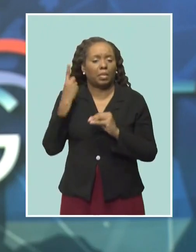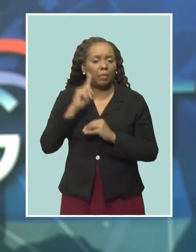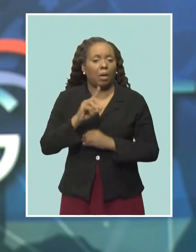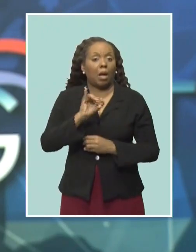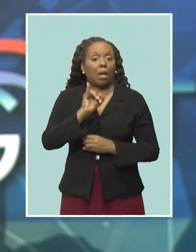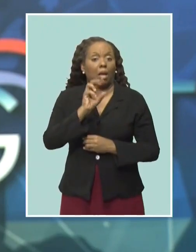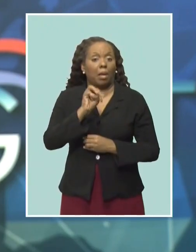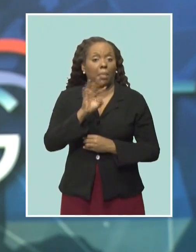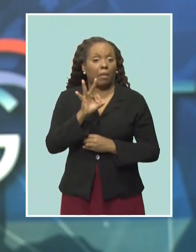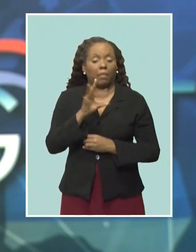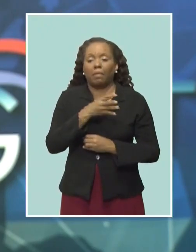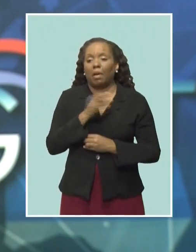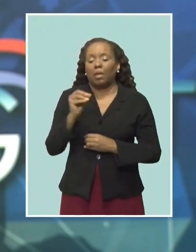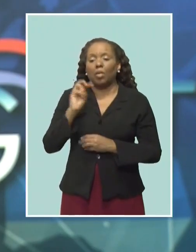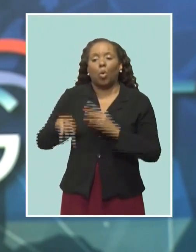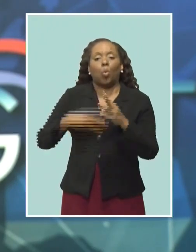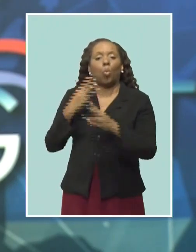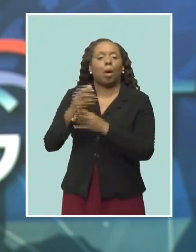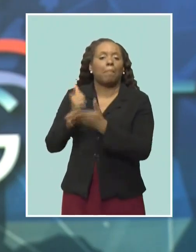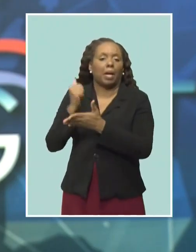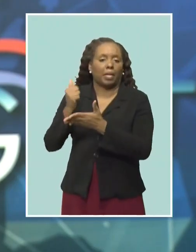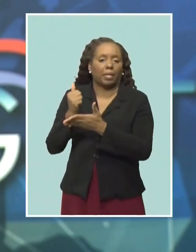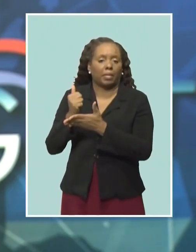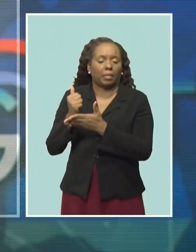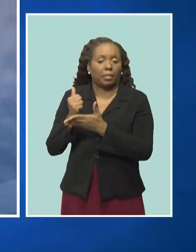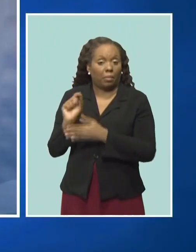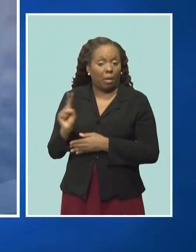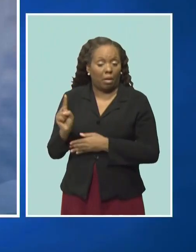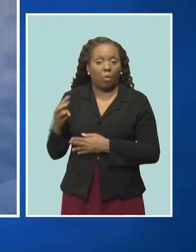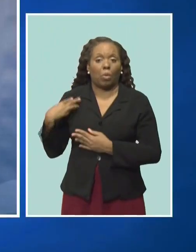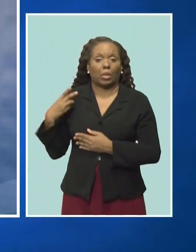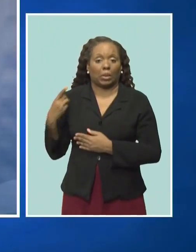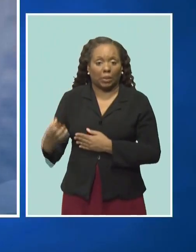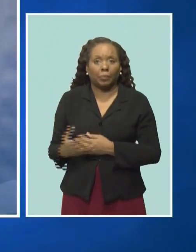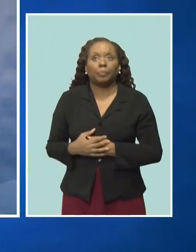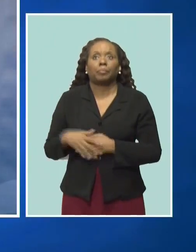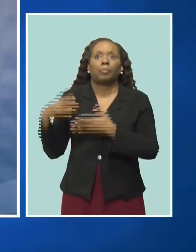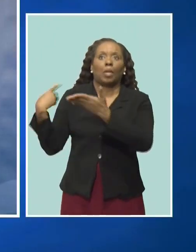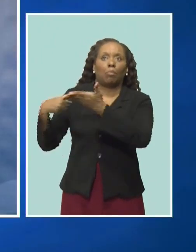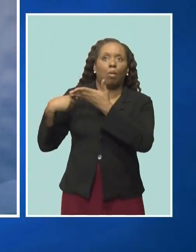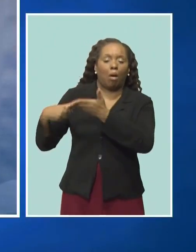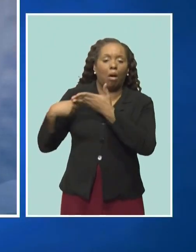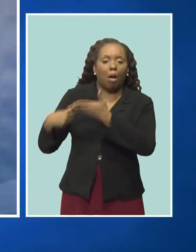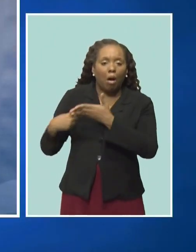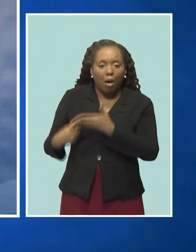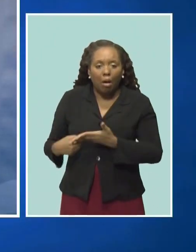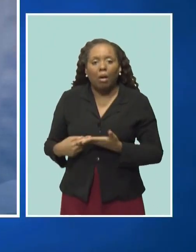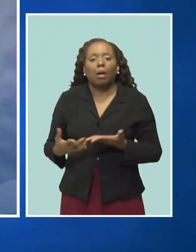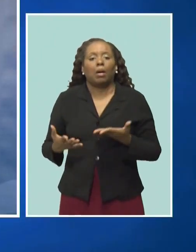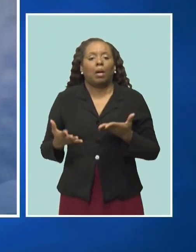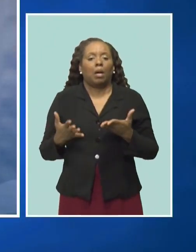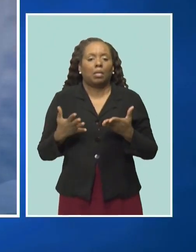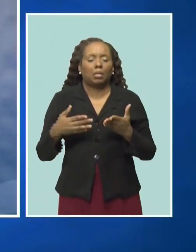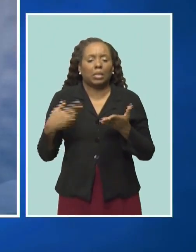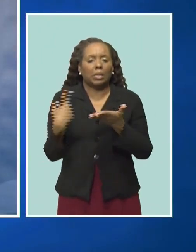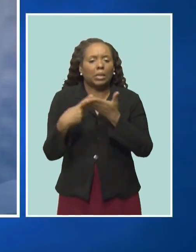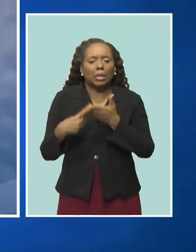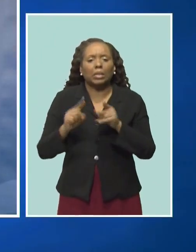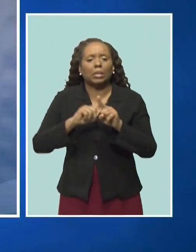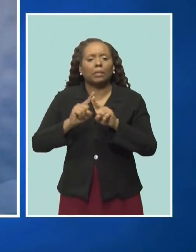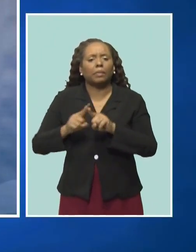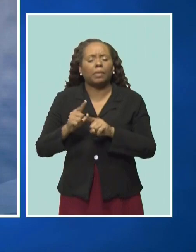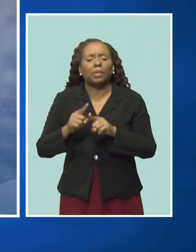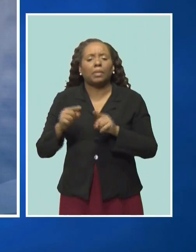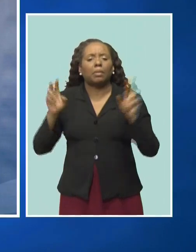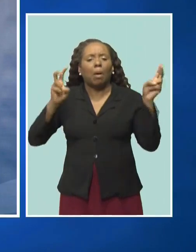Group in Washington, D.C. During talks with the International Finance Corporation, advancements in renewable energy and